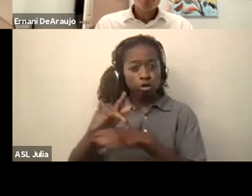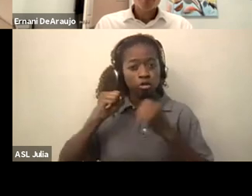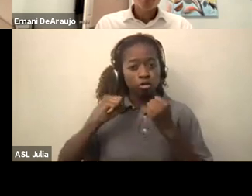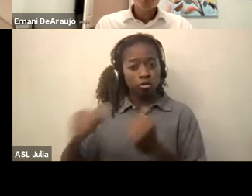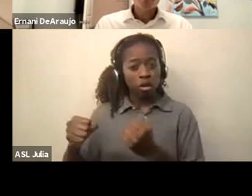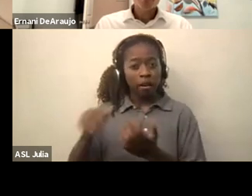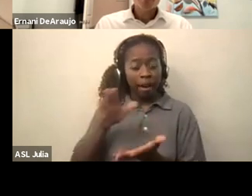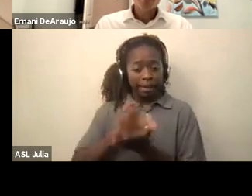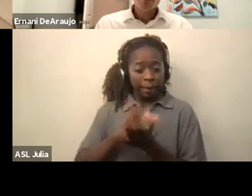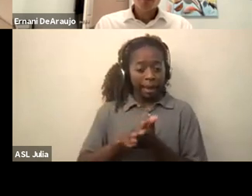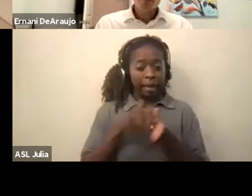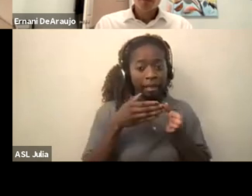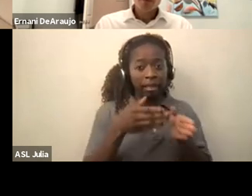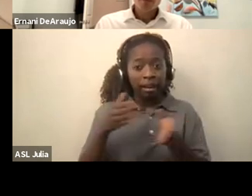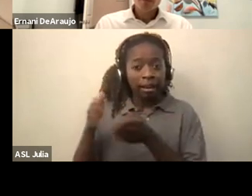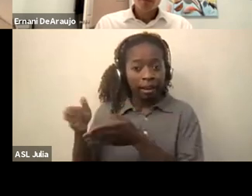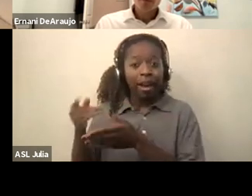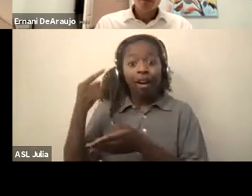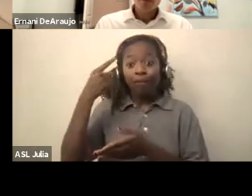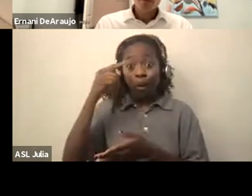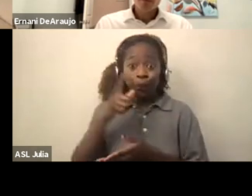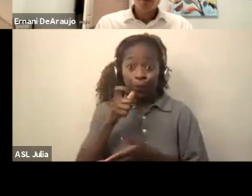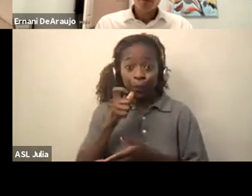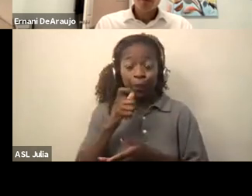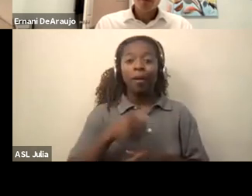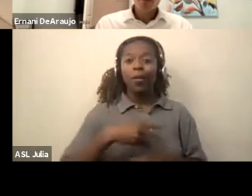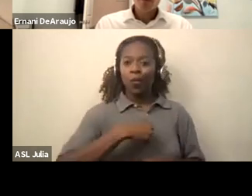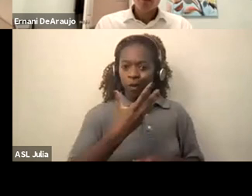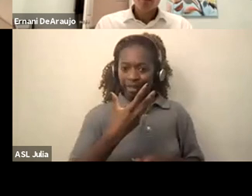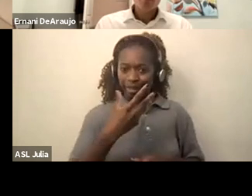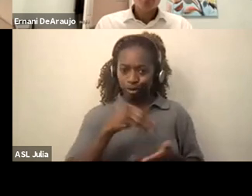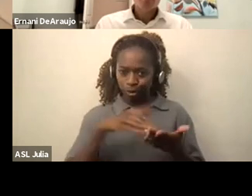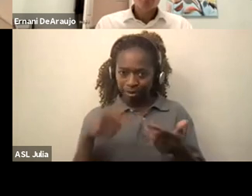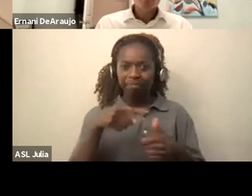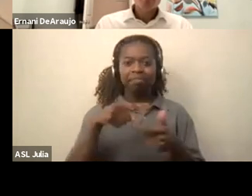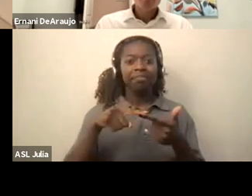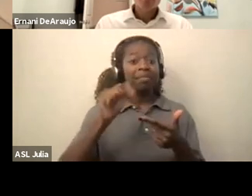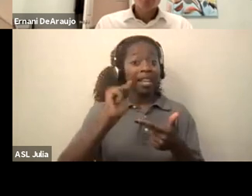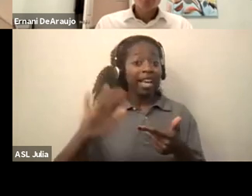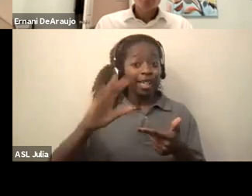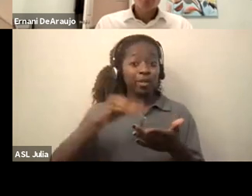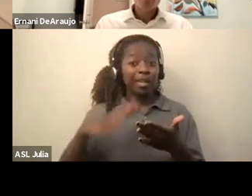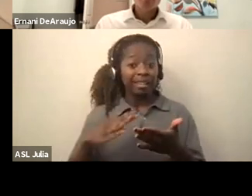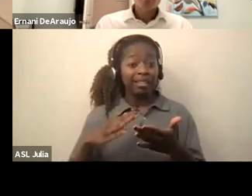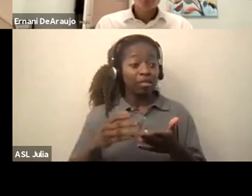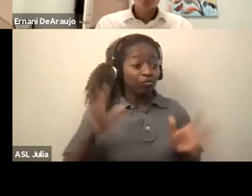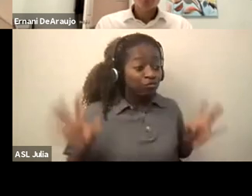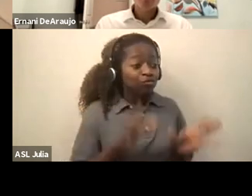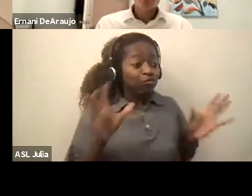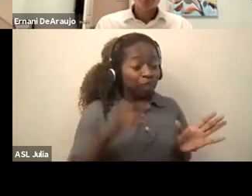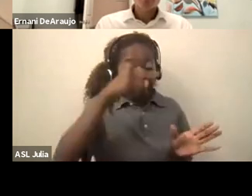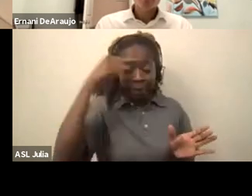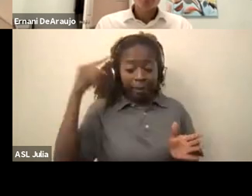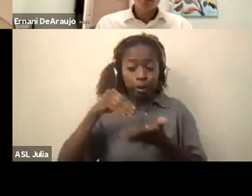pathways for white and asian students while leaving black latinx and students with disabilities behind black